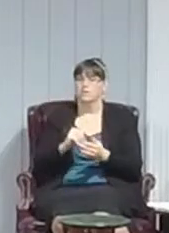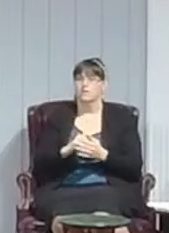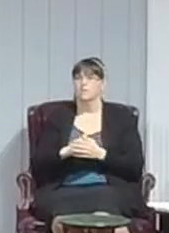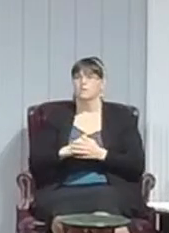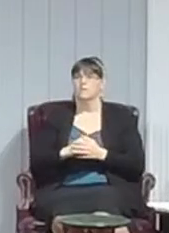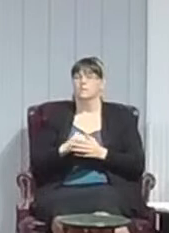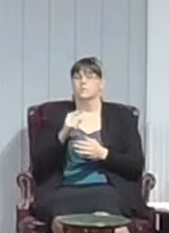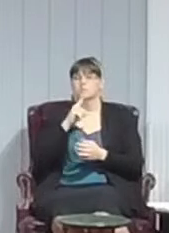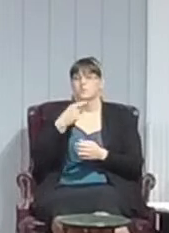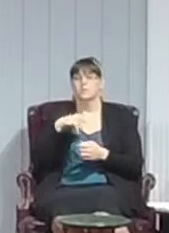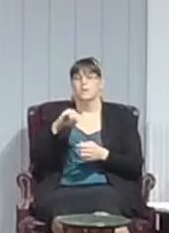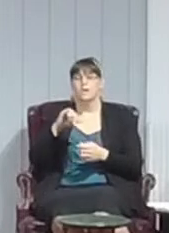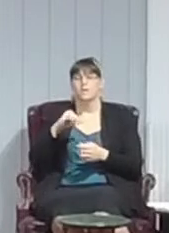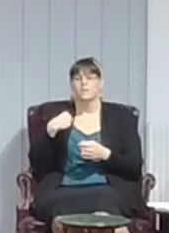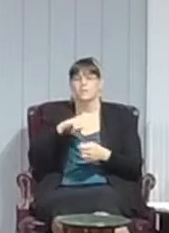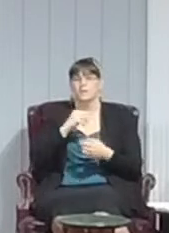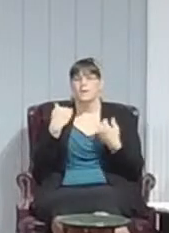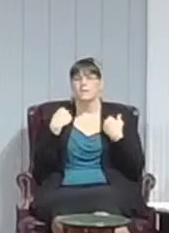So we've got John chapter